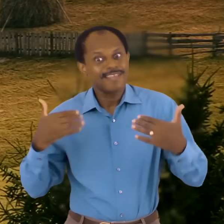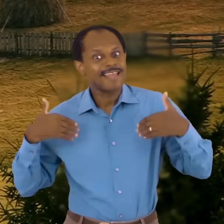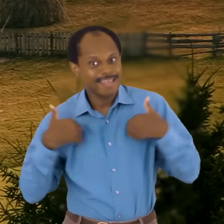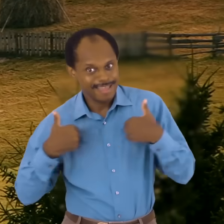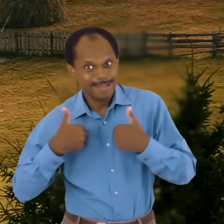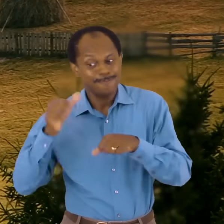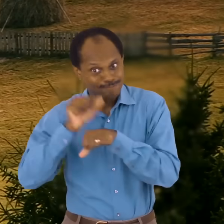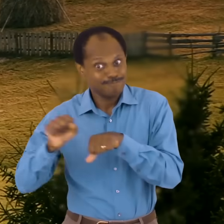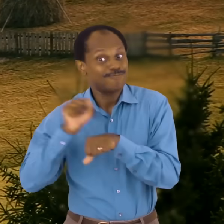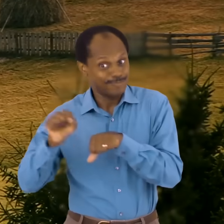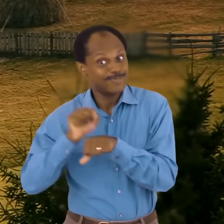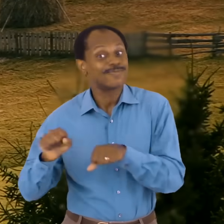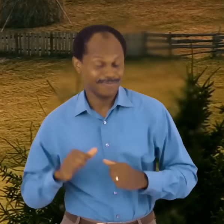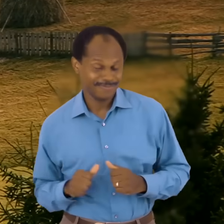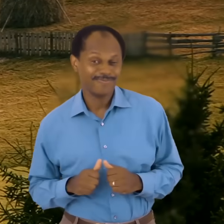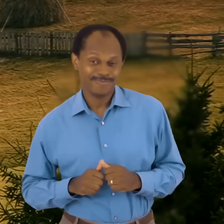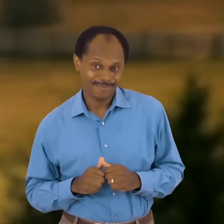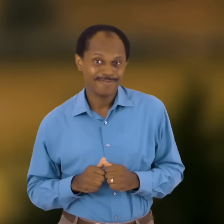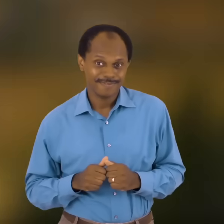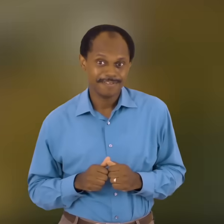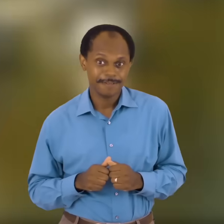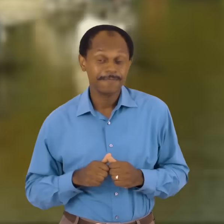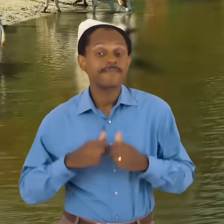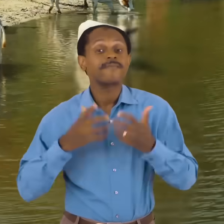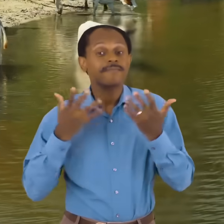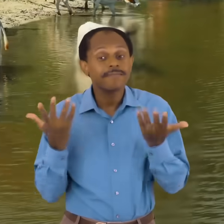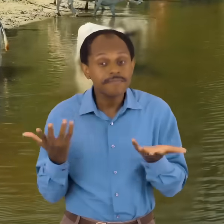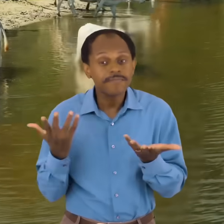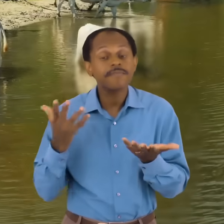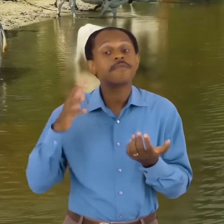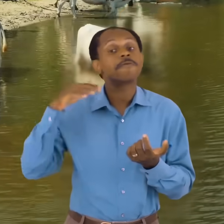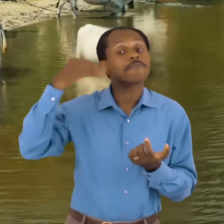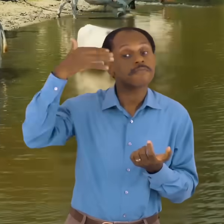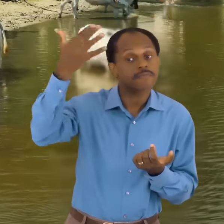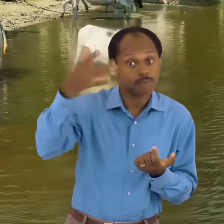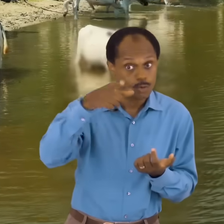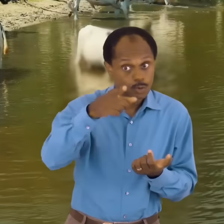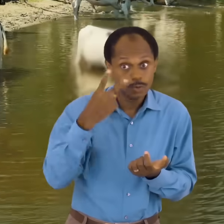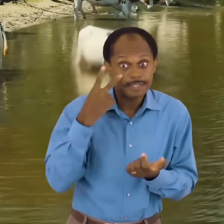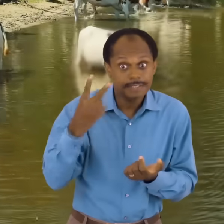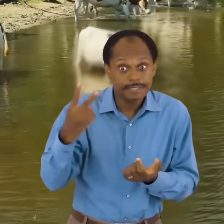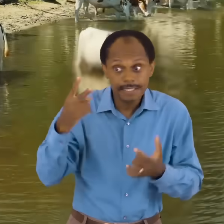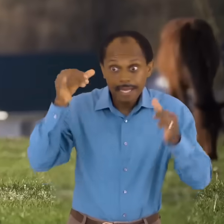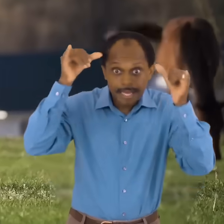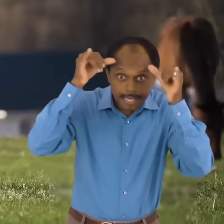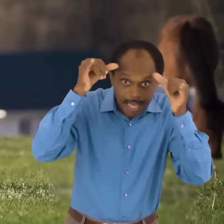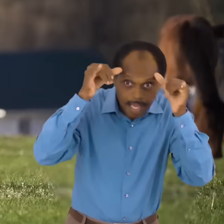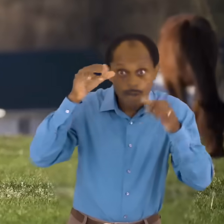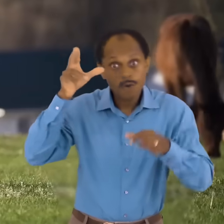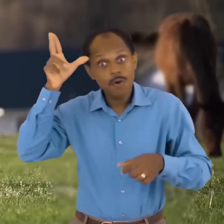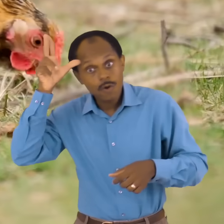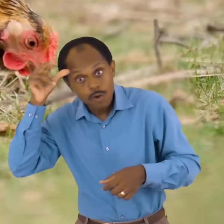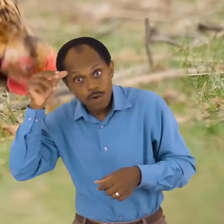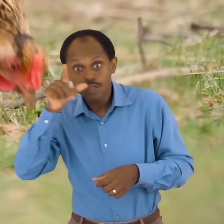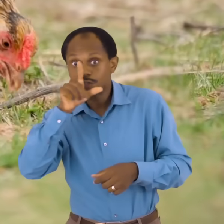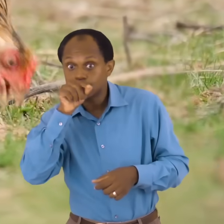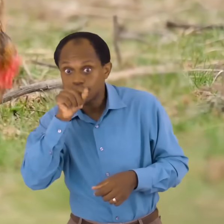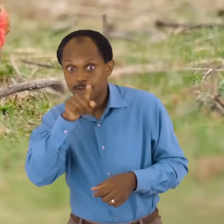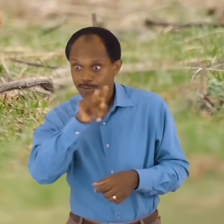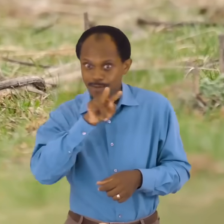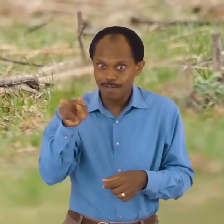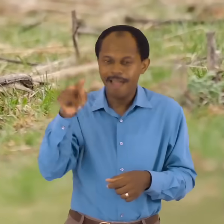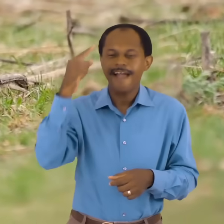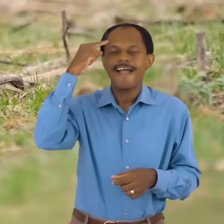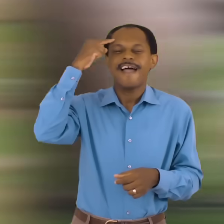help of farm animals so the next time you see a cow horse or chicken